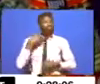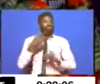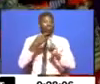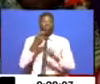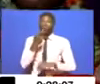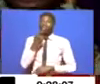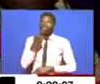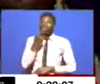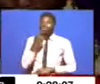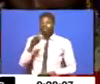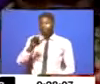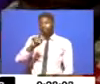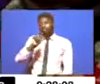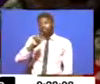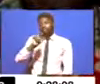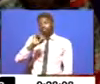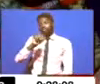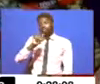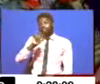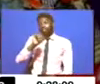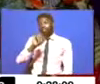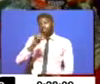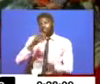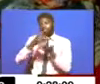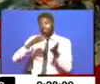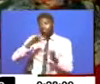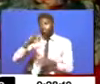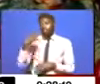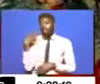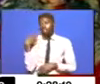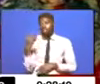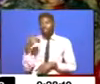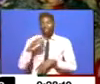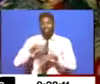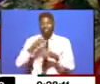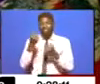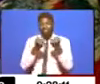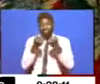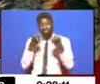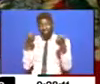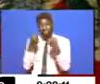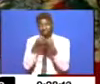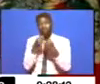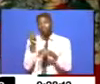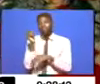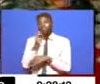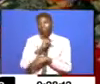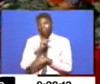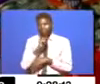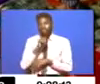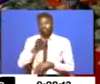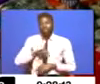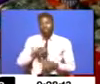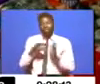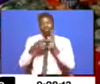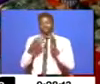Tiati constituency. Nakumbuka juzi wakati gari lile lilipo gongwa, mwakilishi wa kike akasema wale ni wakora kutoka.